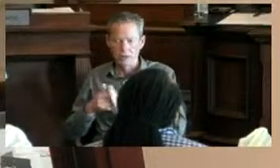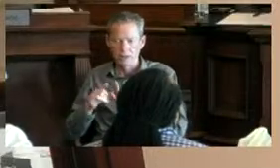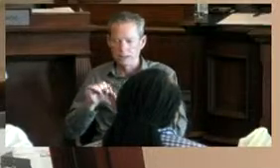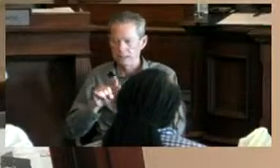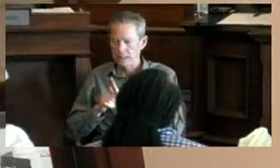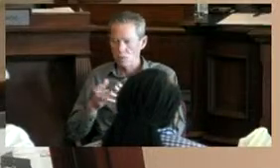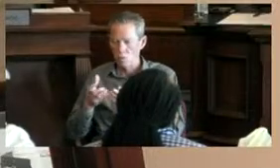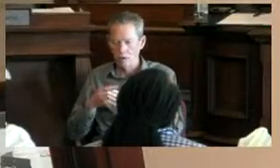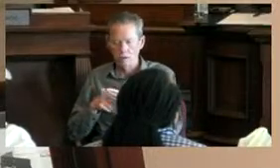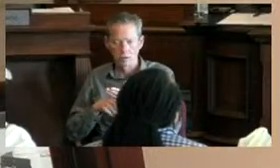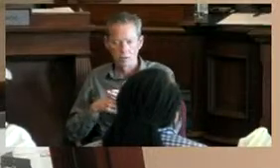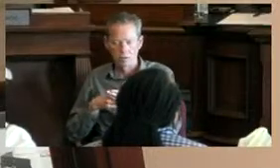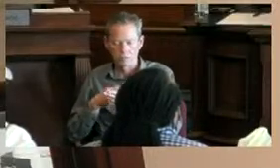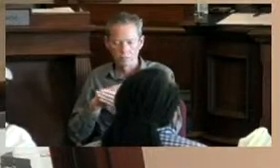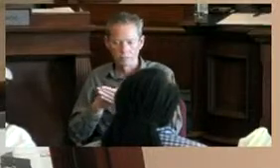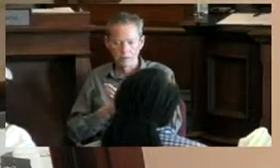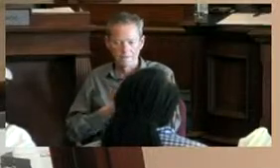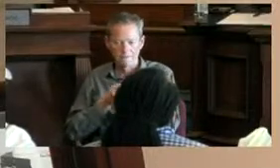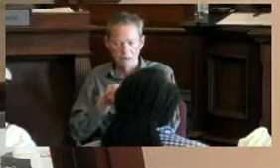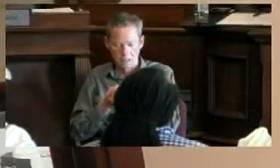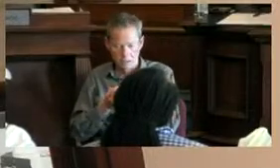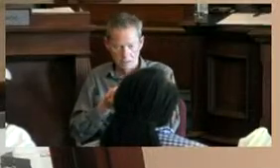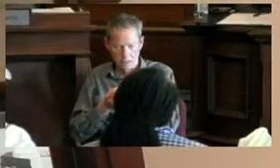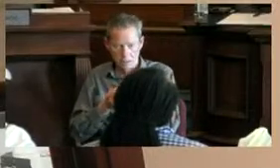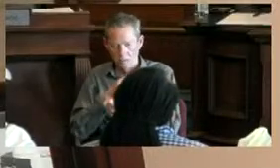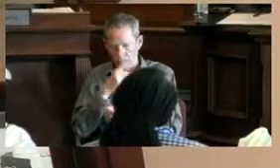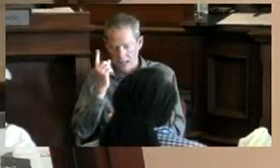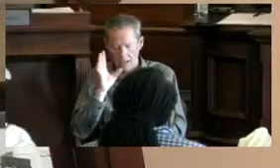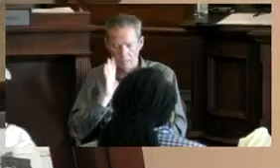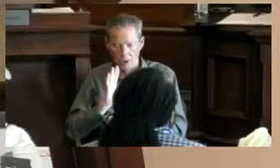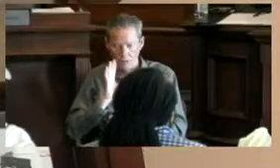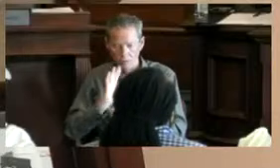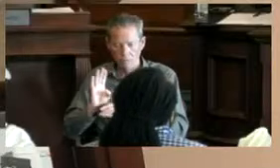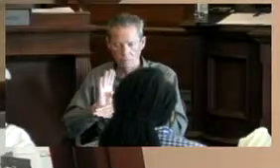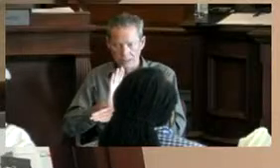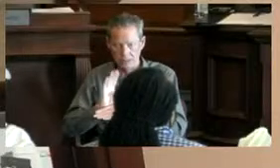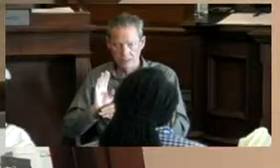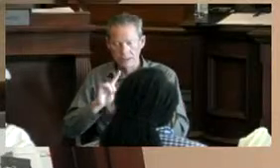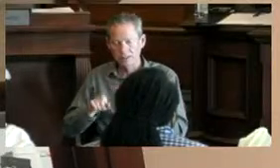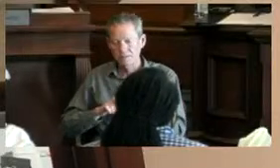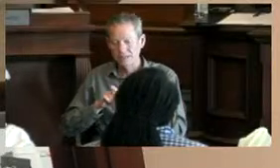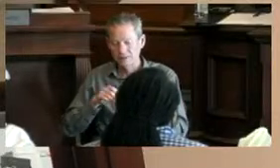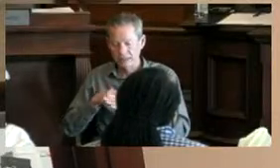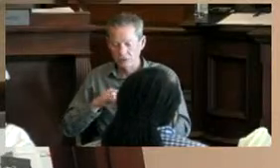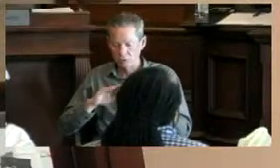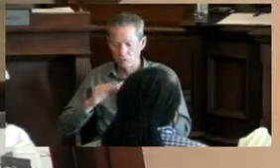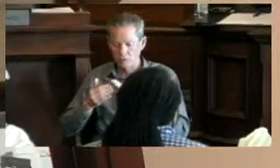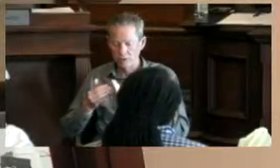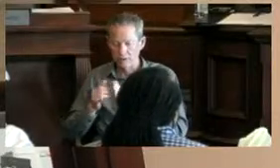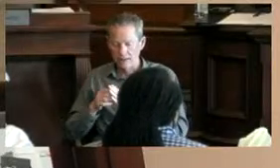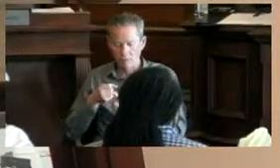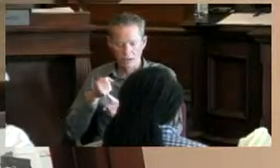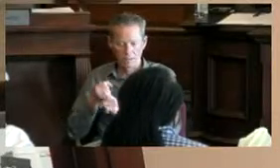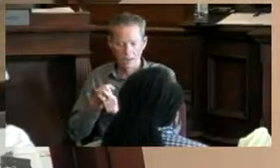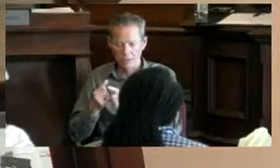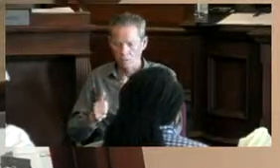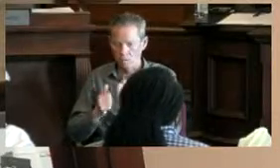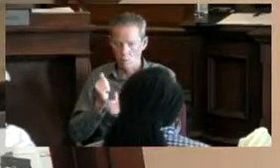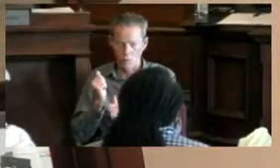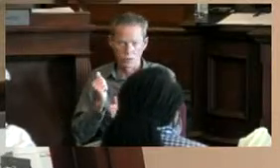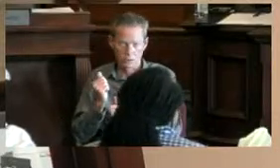to fund and they wanted to support Black and brown businesses, and particularly in communities that were impacted the